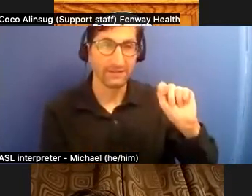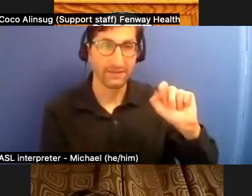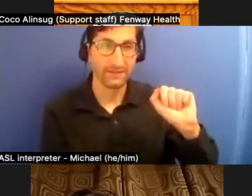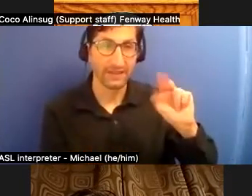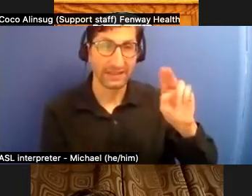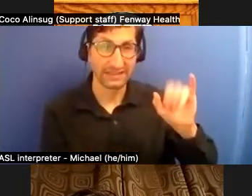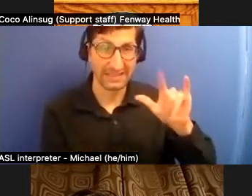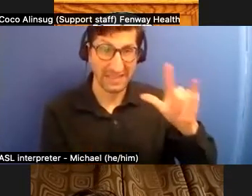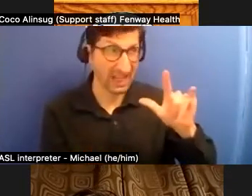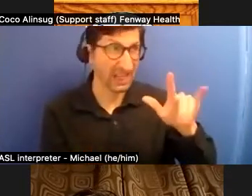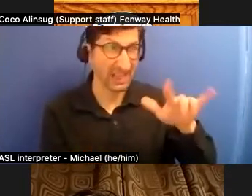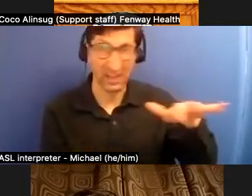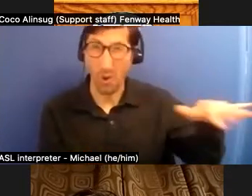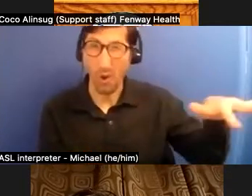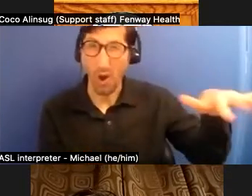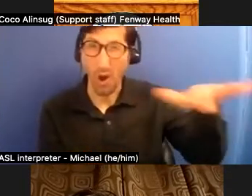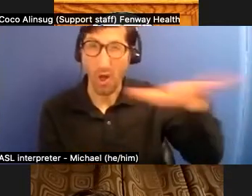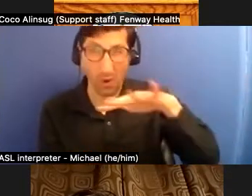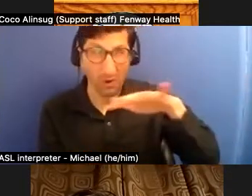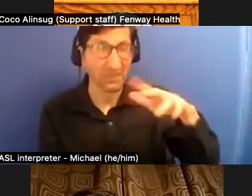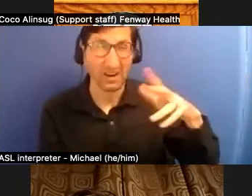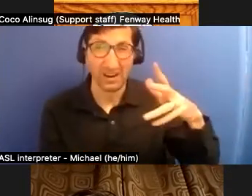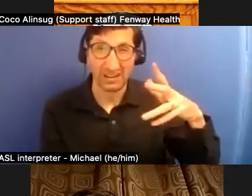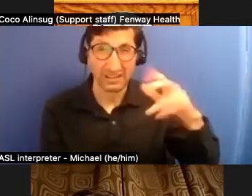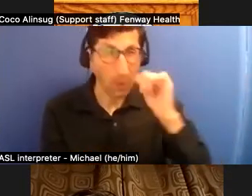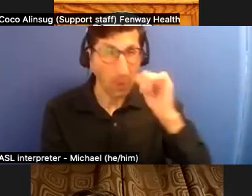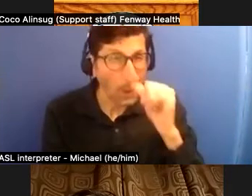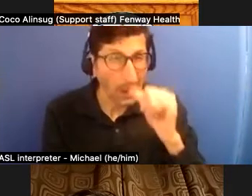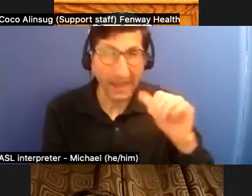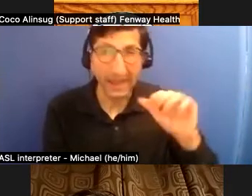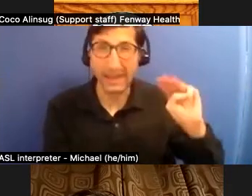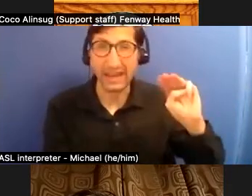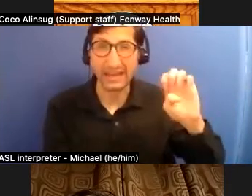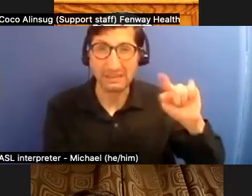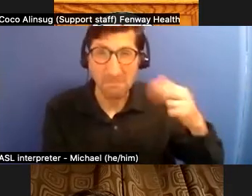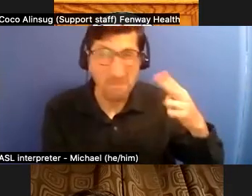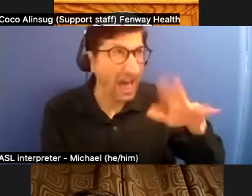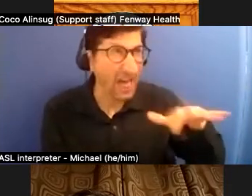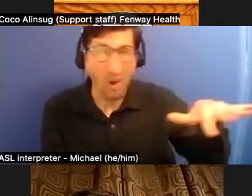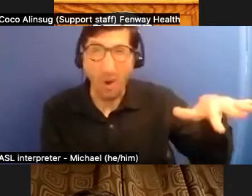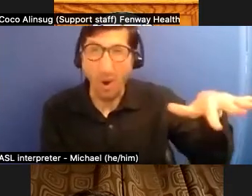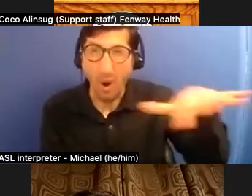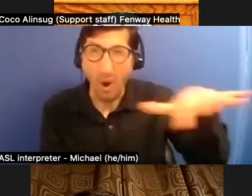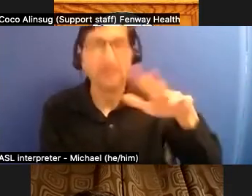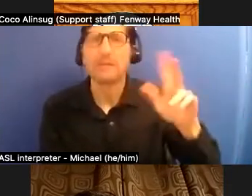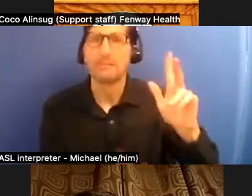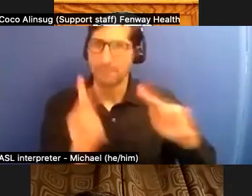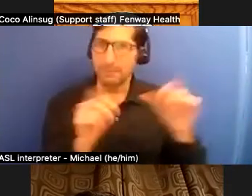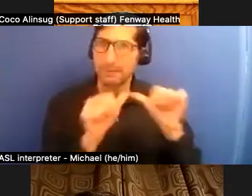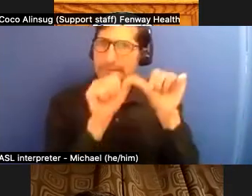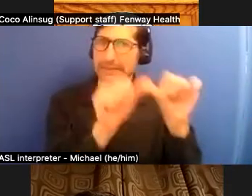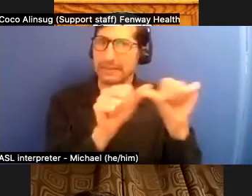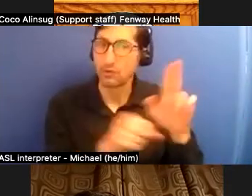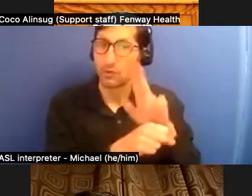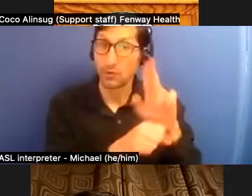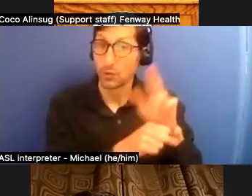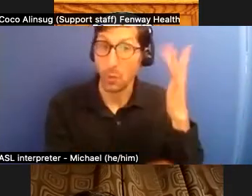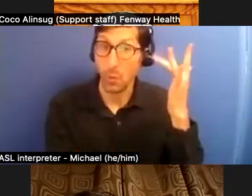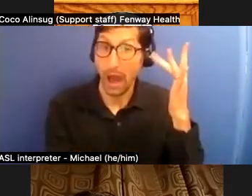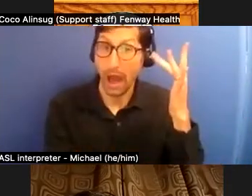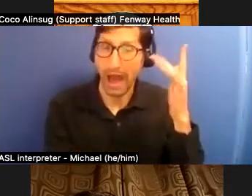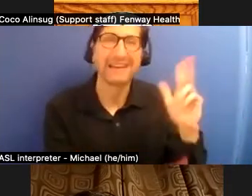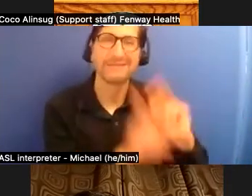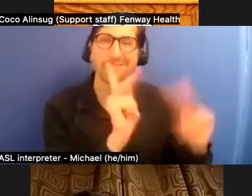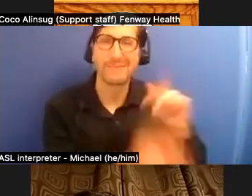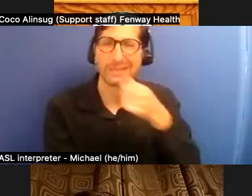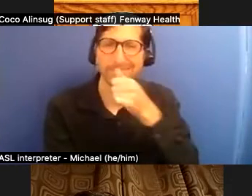drugs, not just in heroin, cocaine, and meth, it's everywhere, but people continue to use. Why? It's because of suffering. And